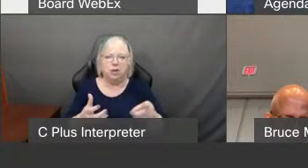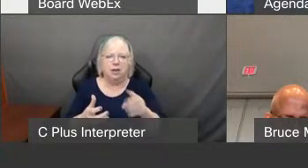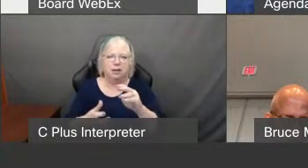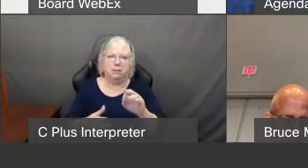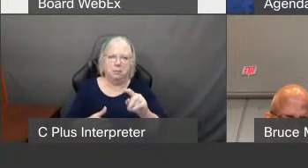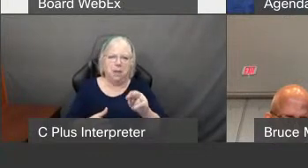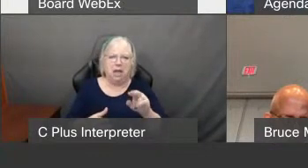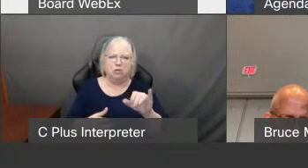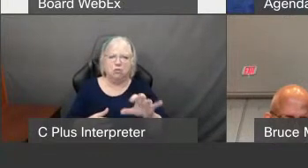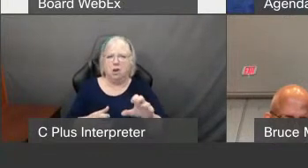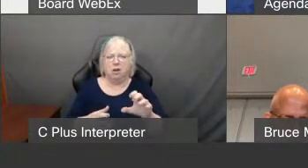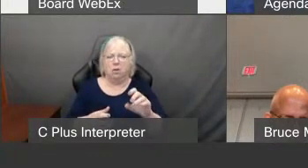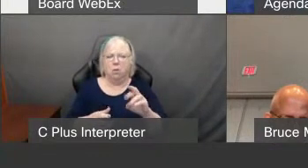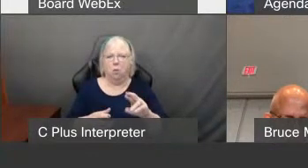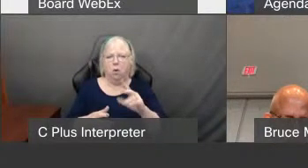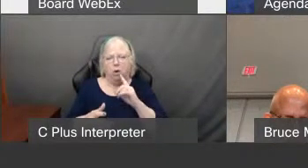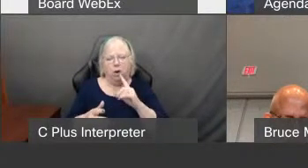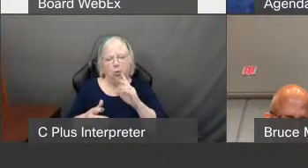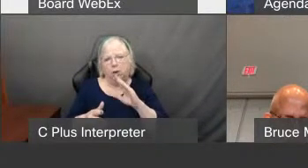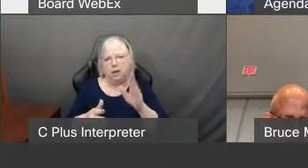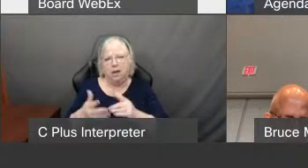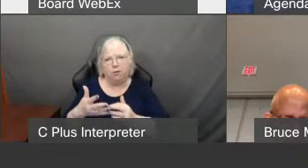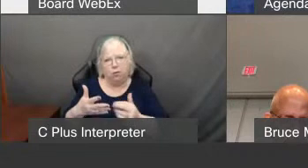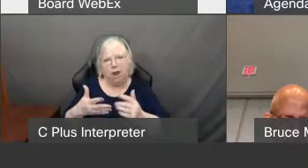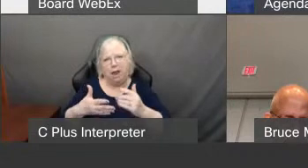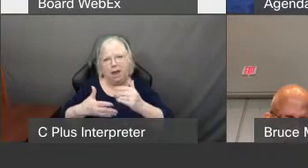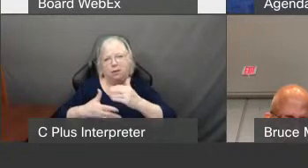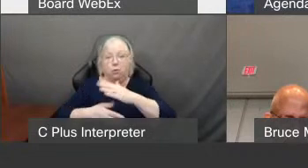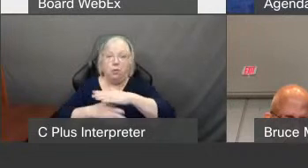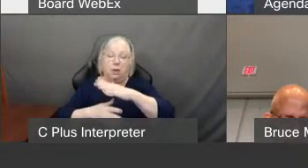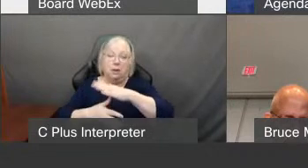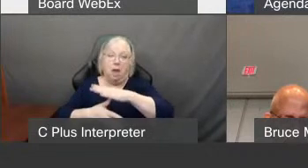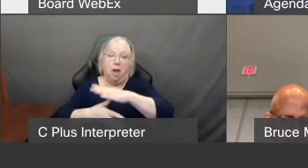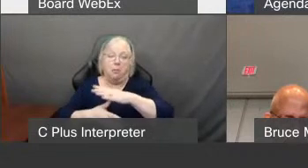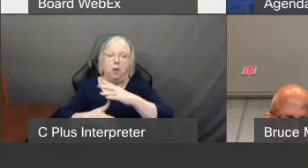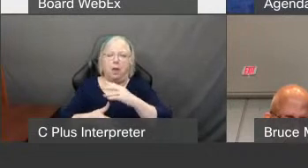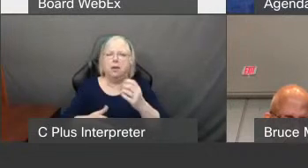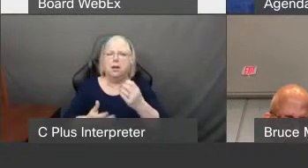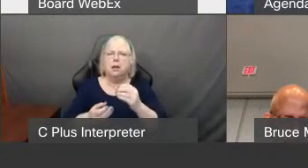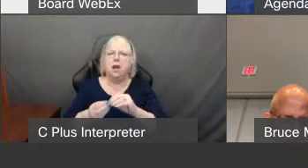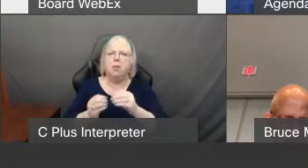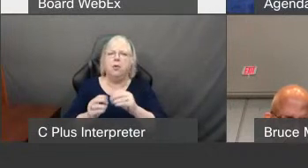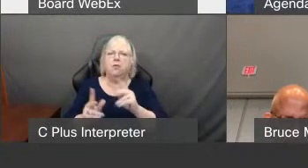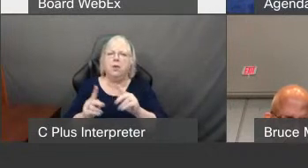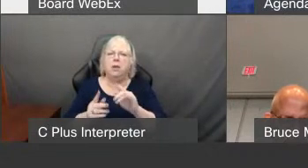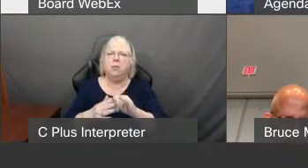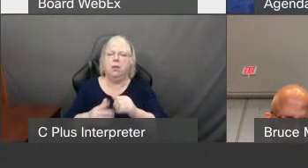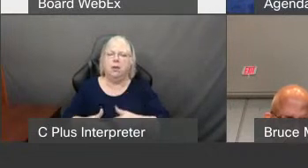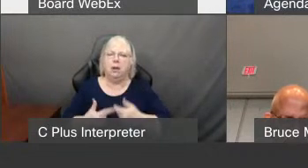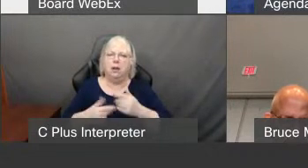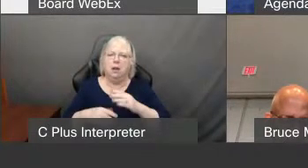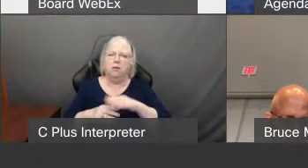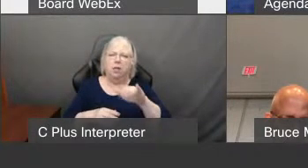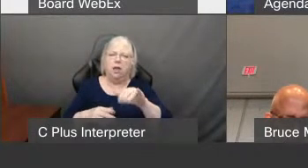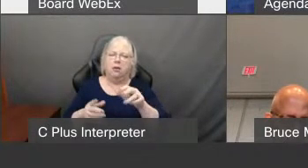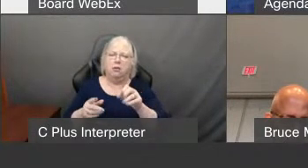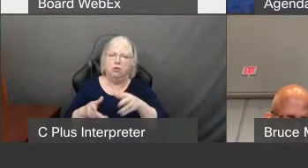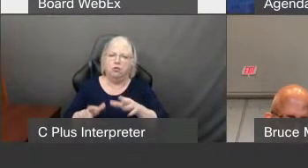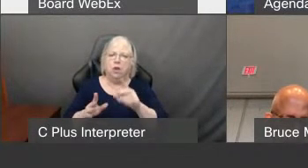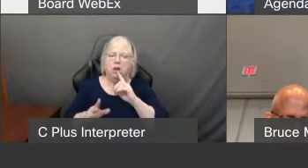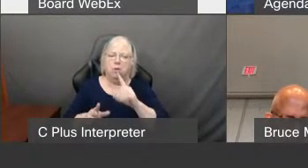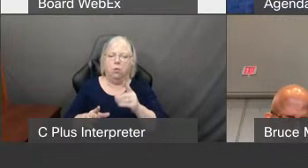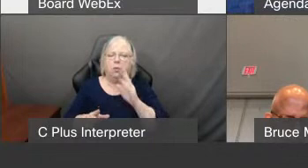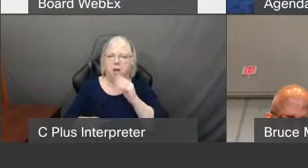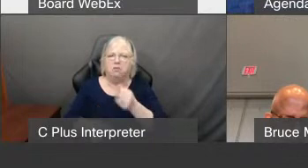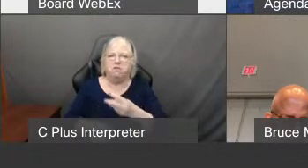or have let it rise to the top. And the number of people that live on that street are going to be few. So it's not going to